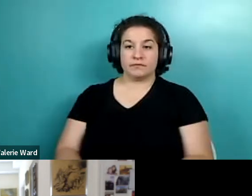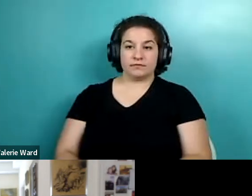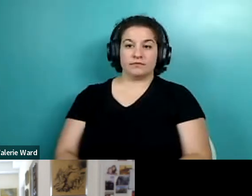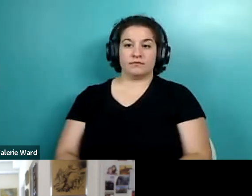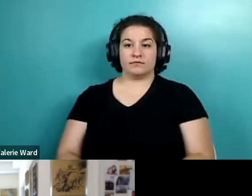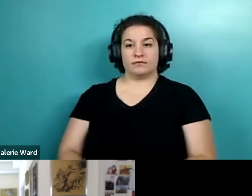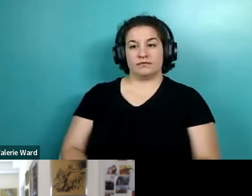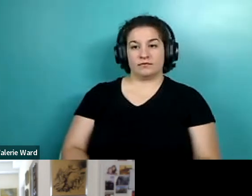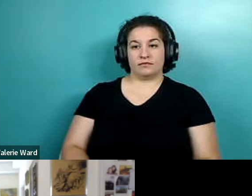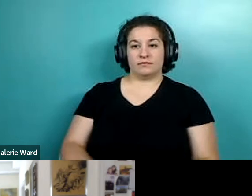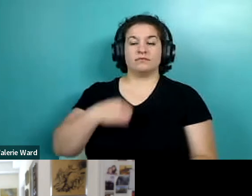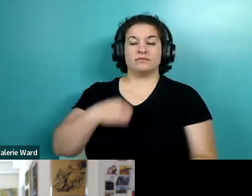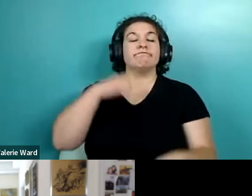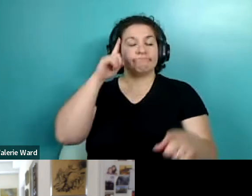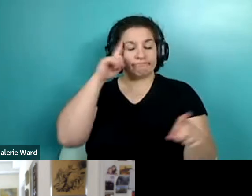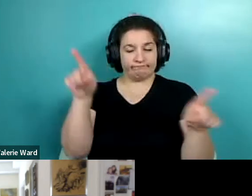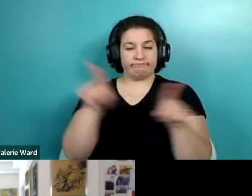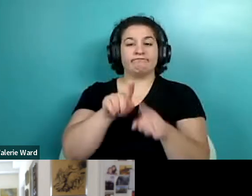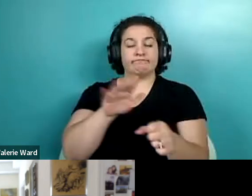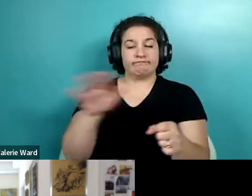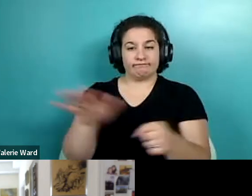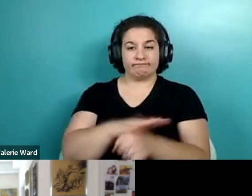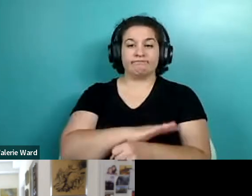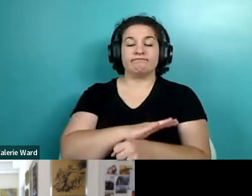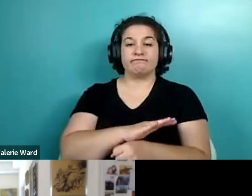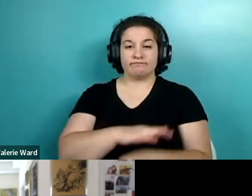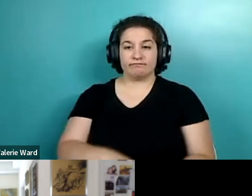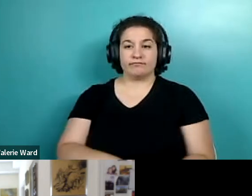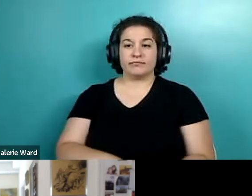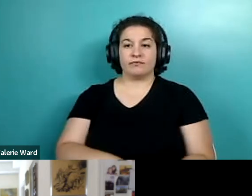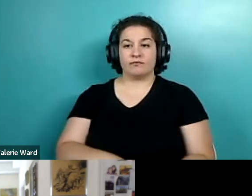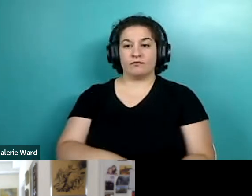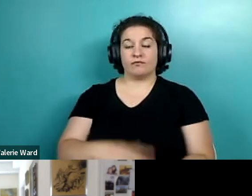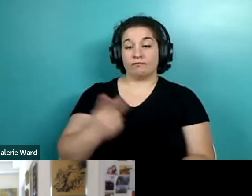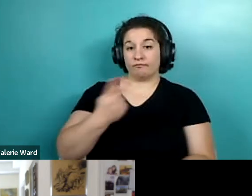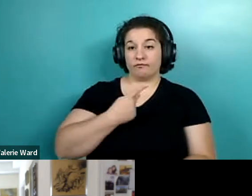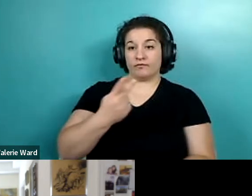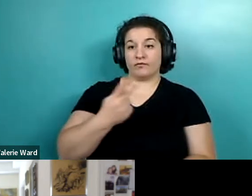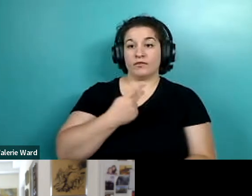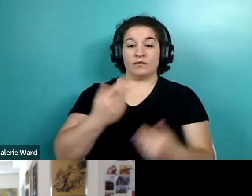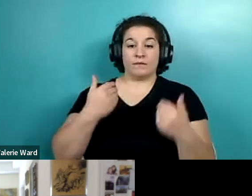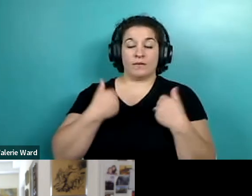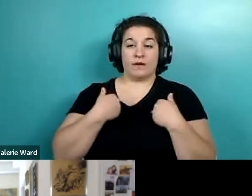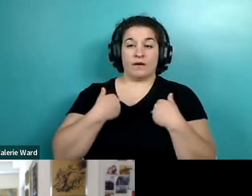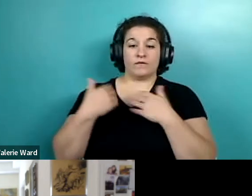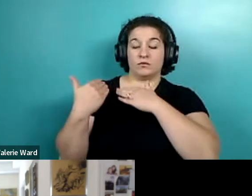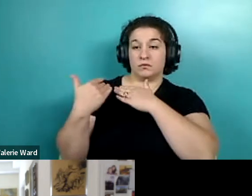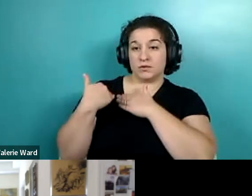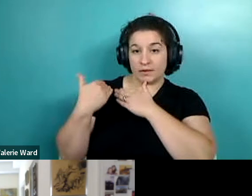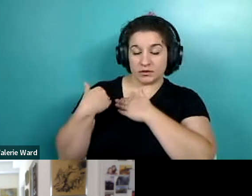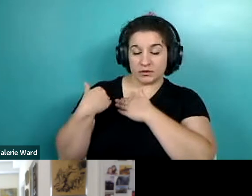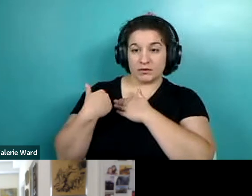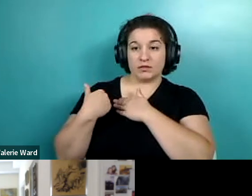I completely agree with that. We both have a responsibility and a duty